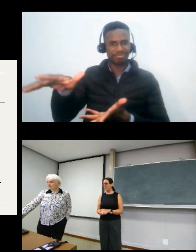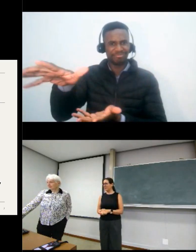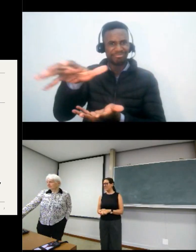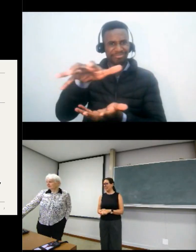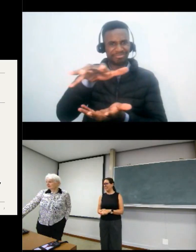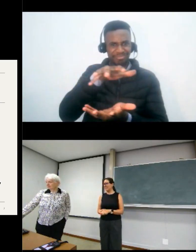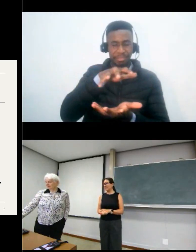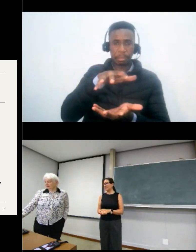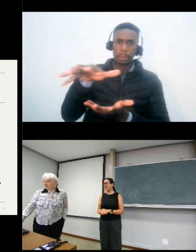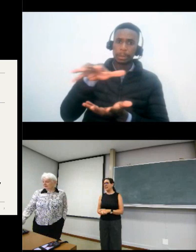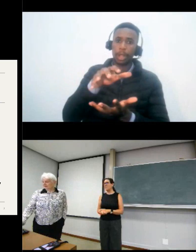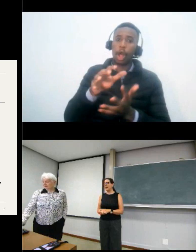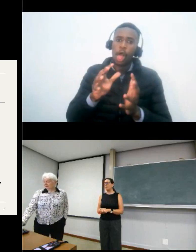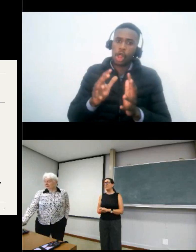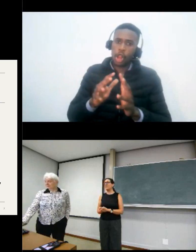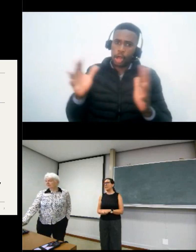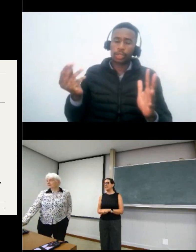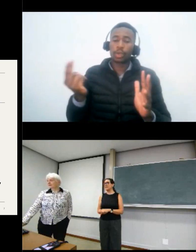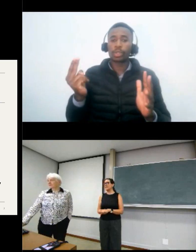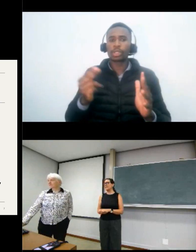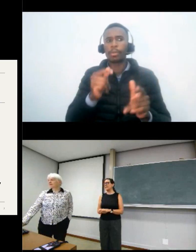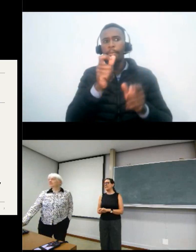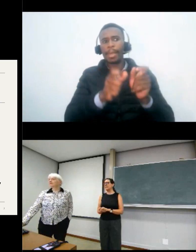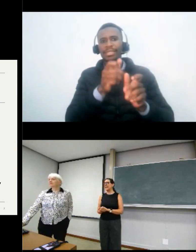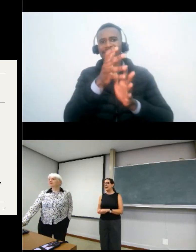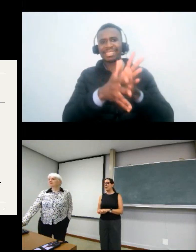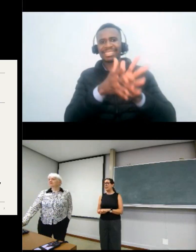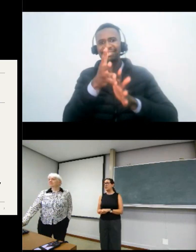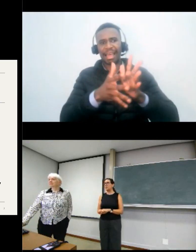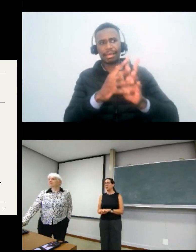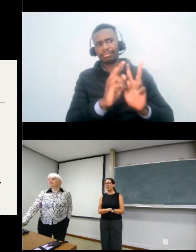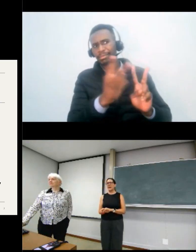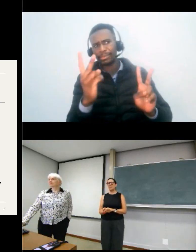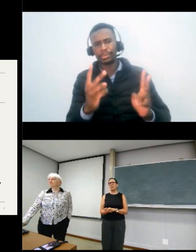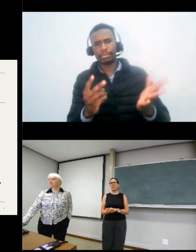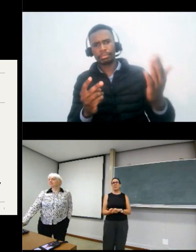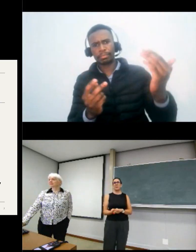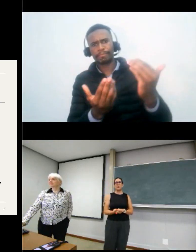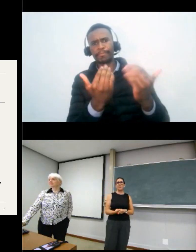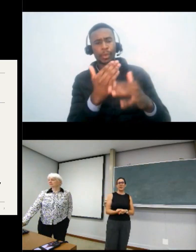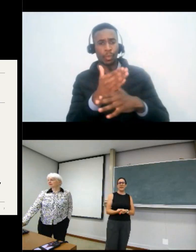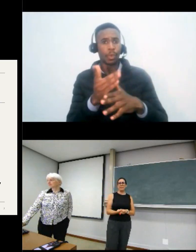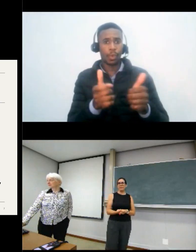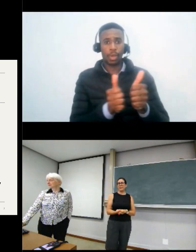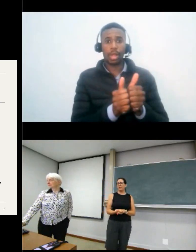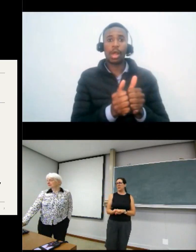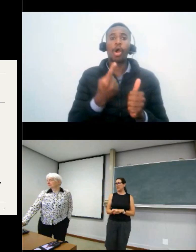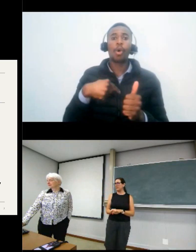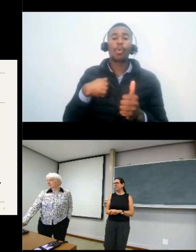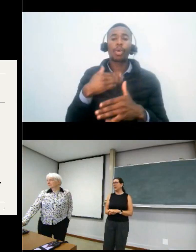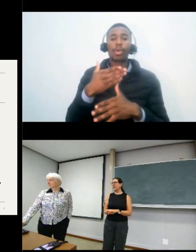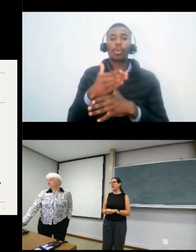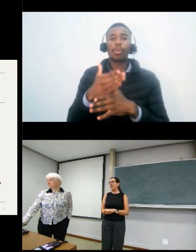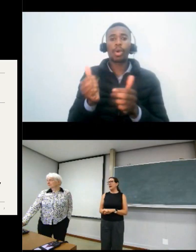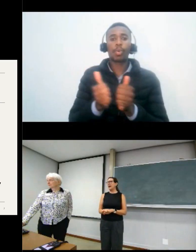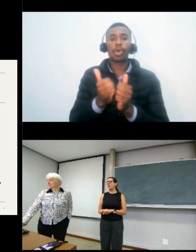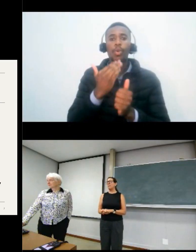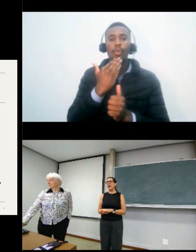spectrum of signers. And we've done this in collaboration with the National Institute for the Deaf in